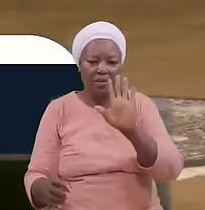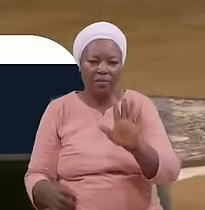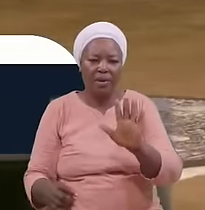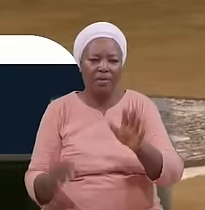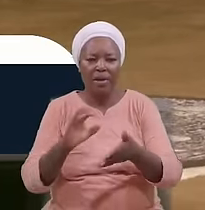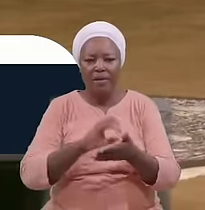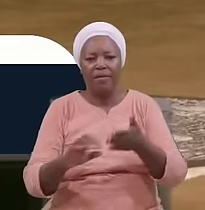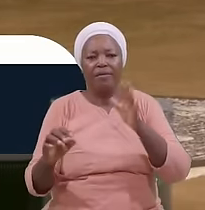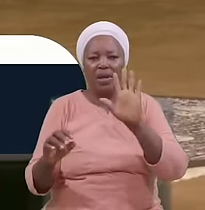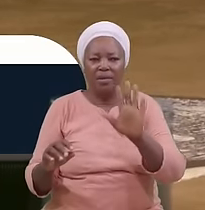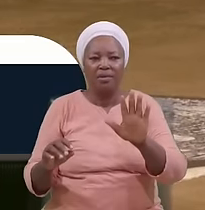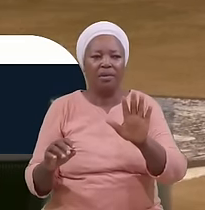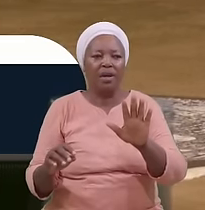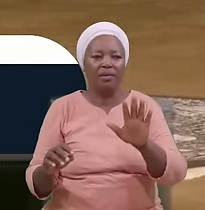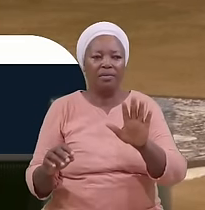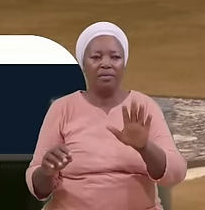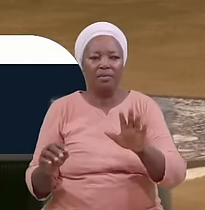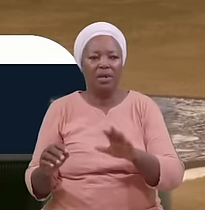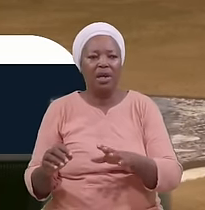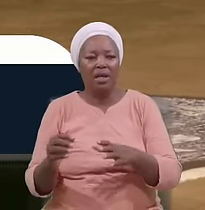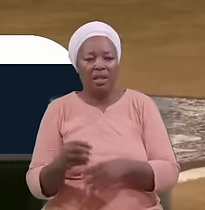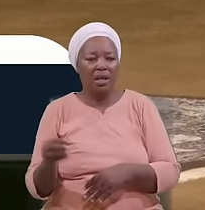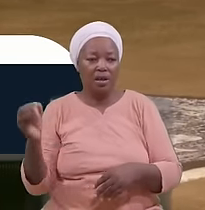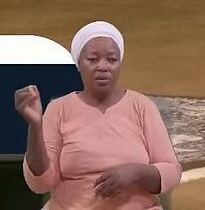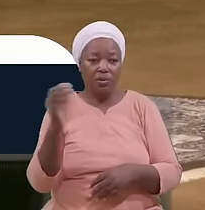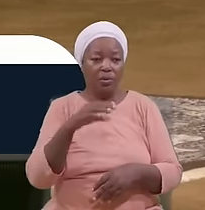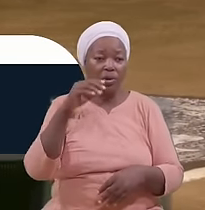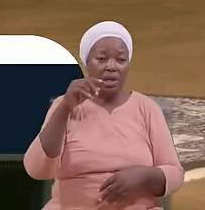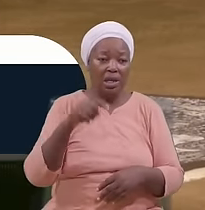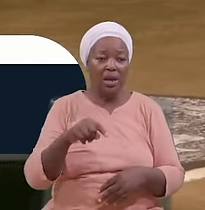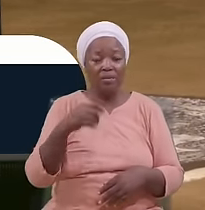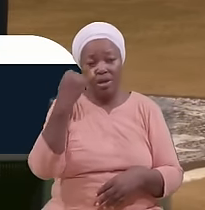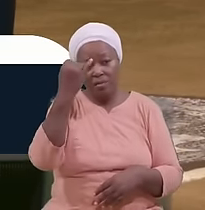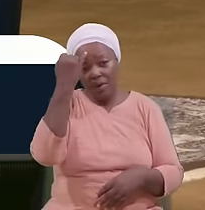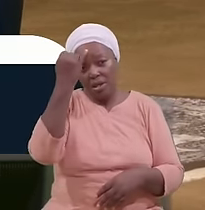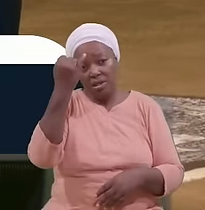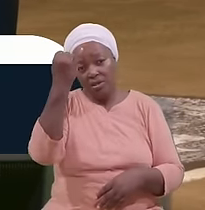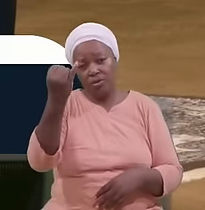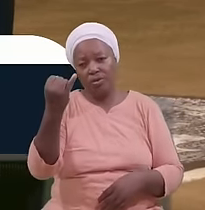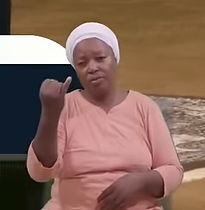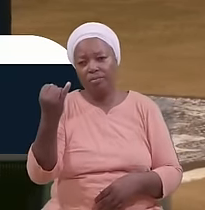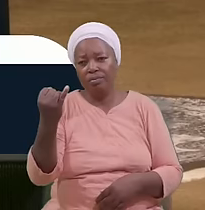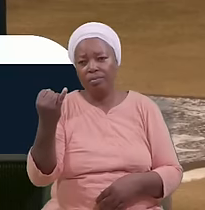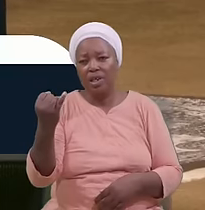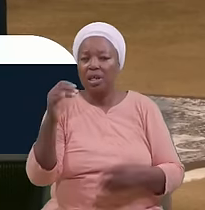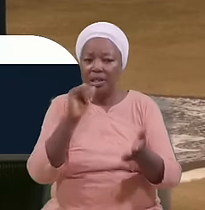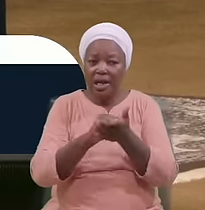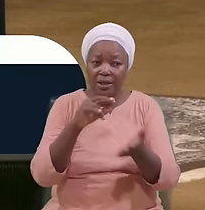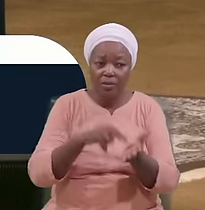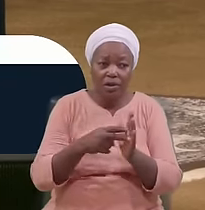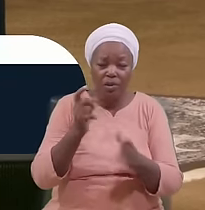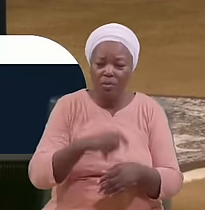In verse 5, casting down imaginations. That's it. You must cast down all